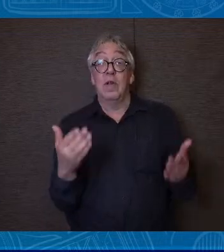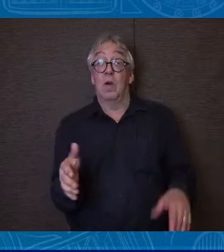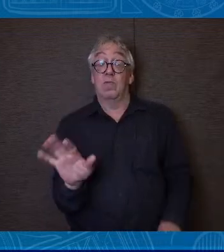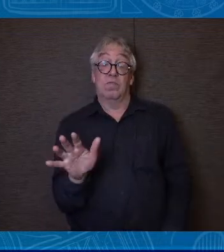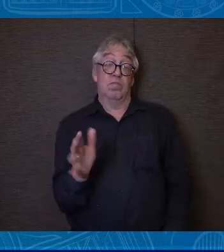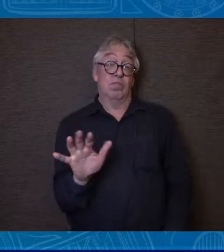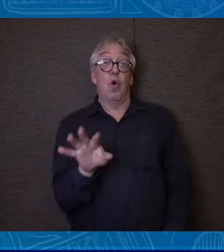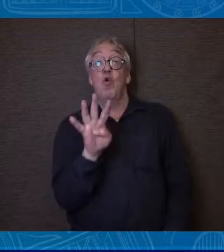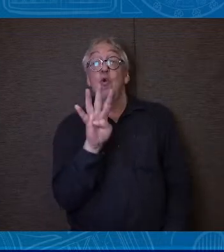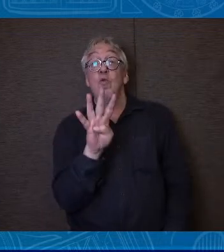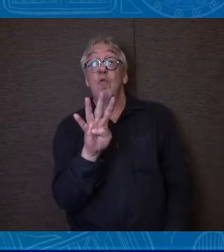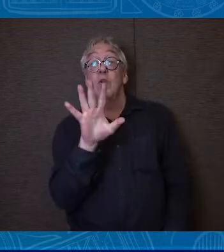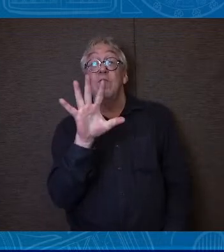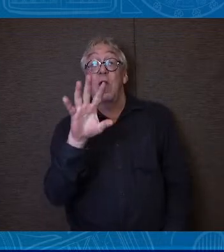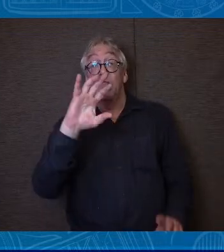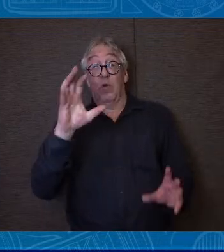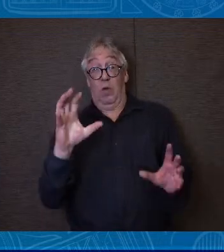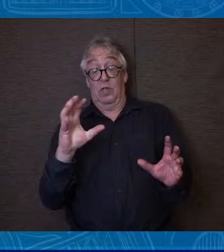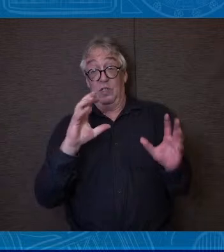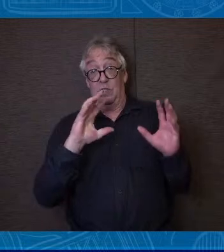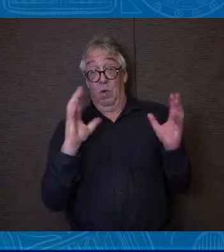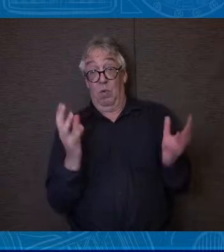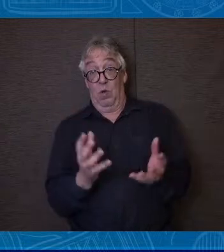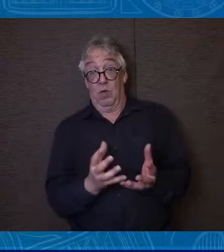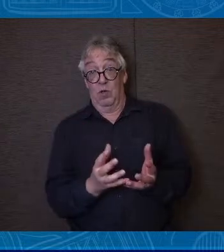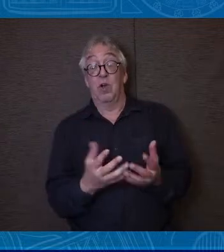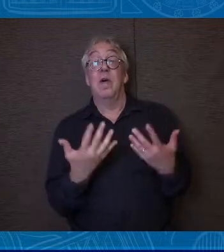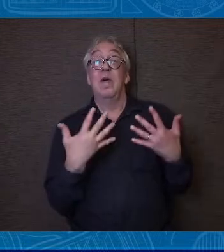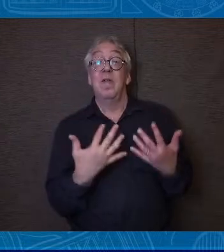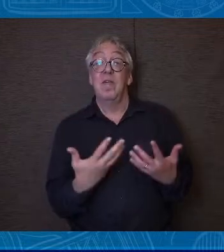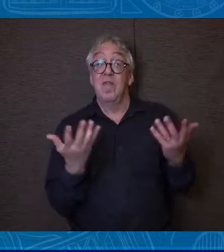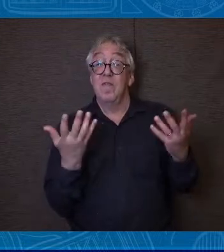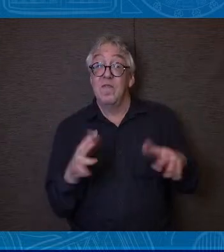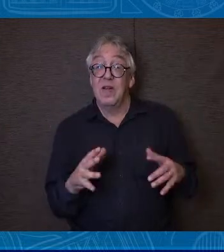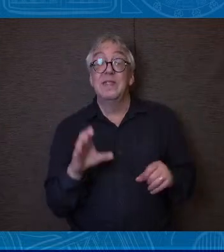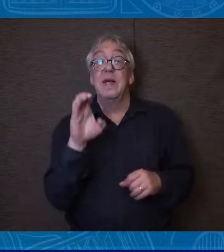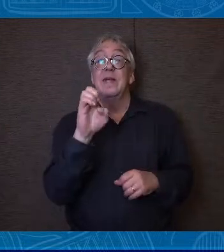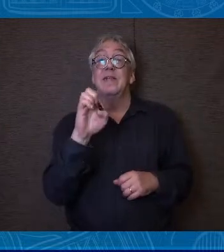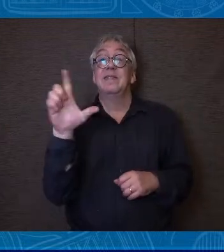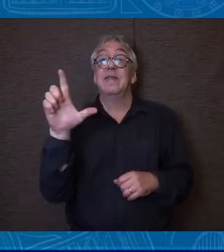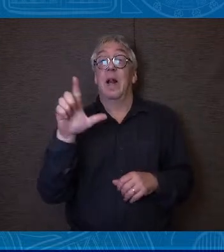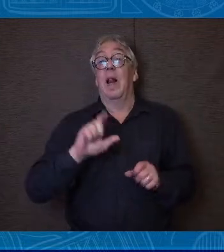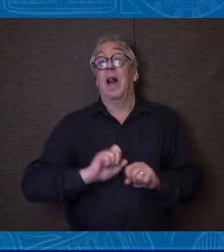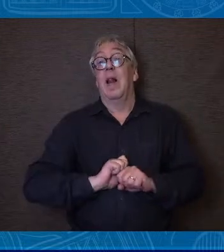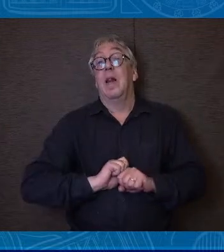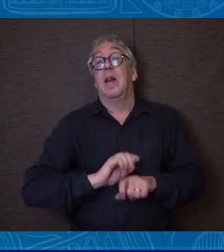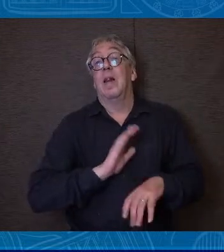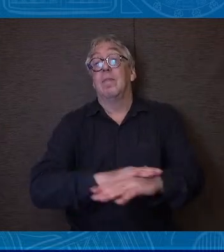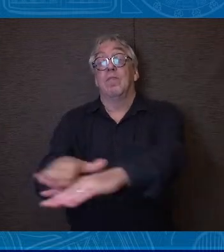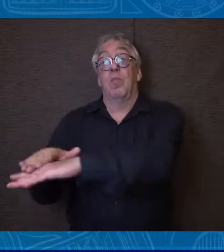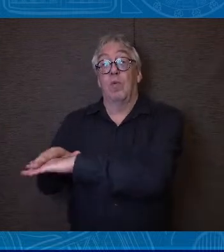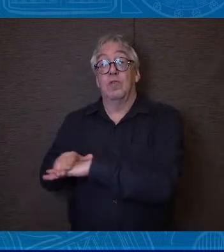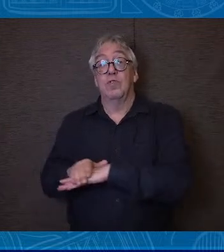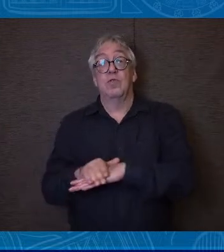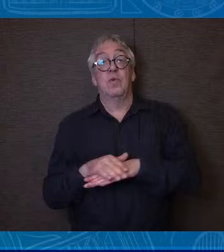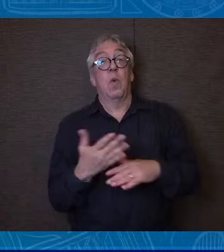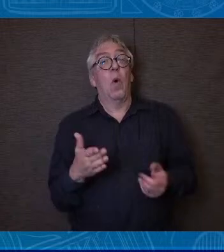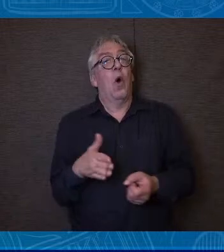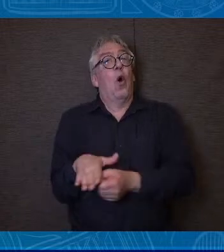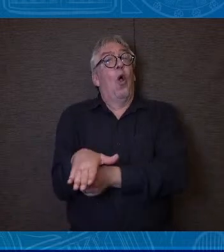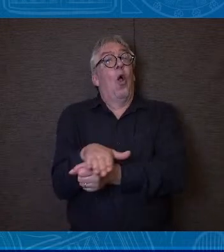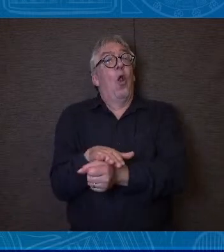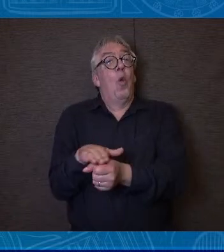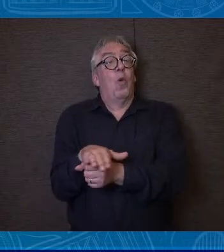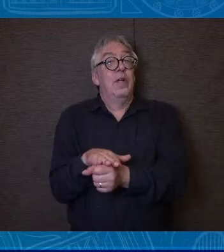45 countries in the world have implemented cell broadcast and or location-based SMS. Some countries have